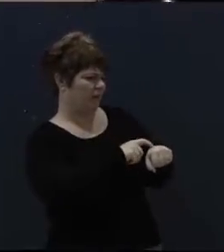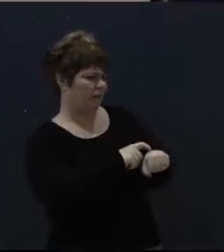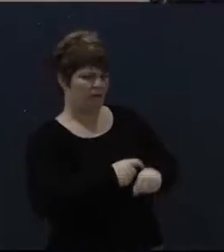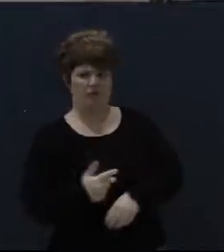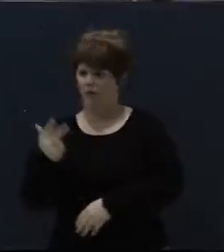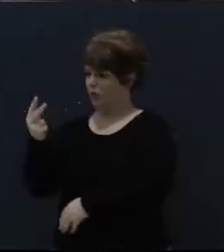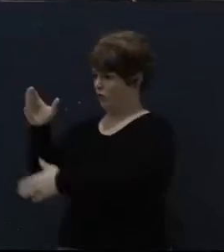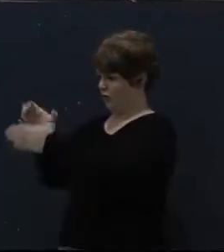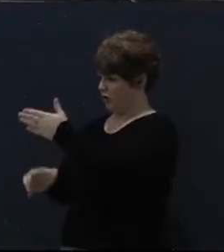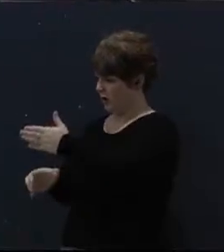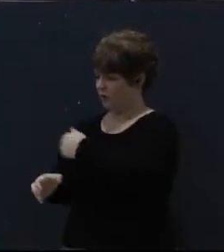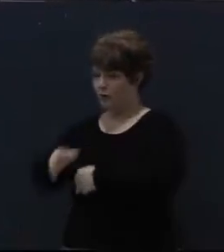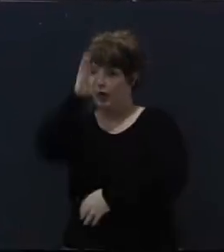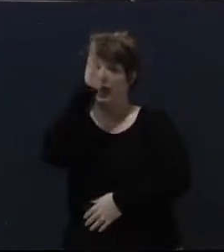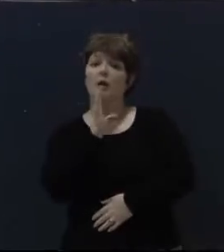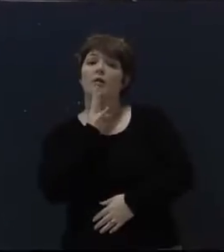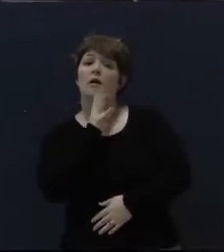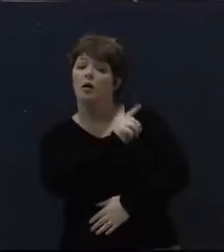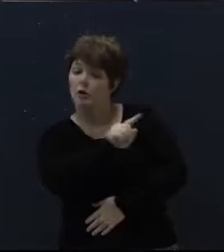That's God speaking to you.